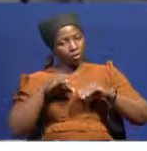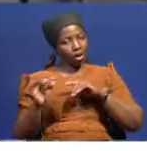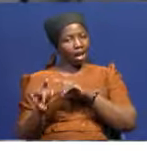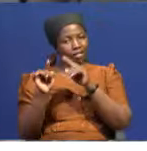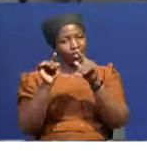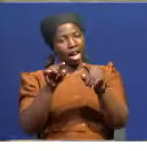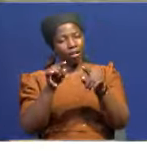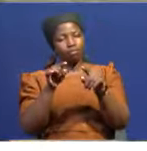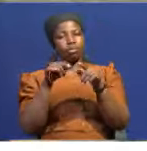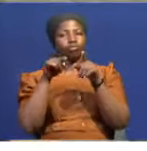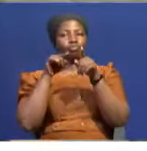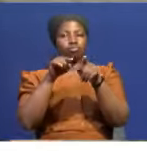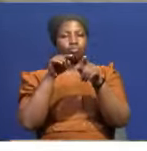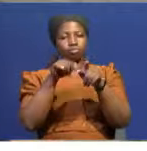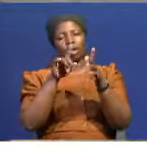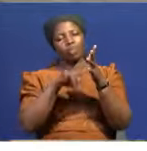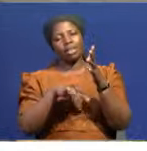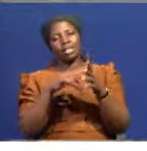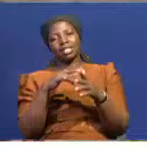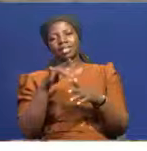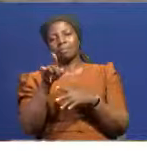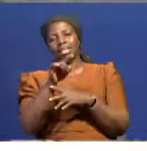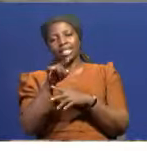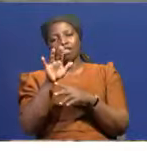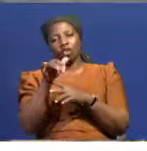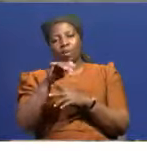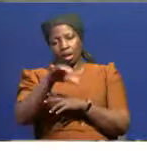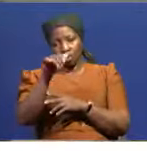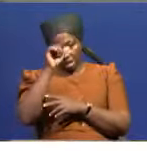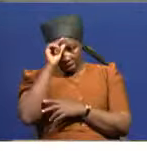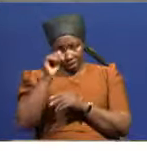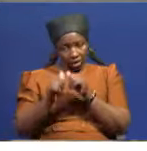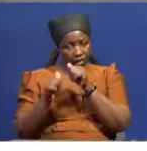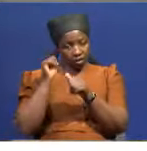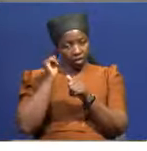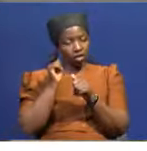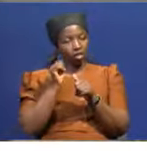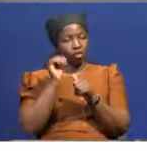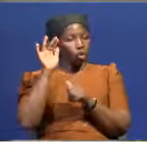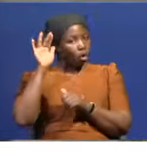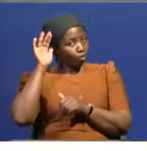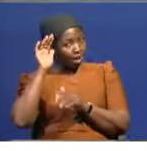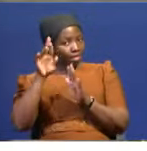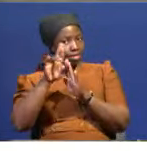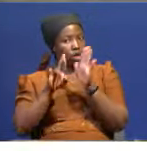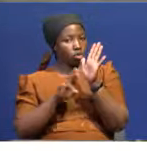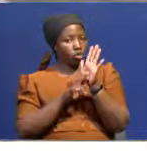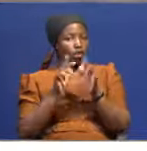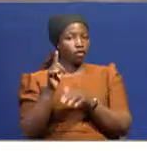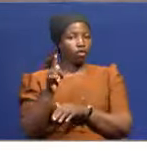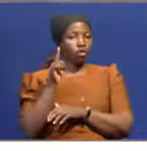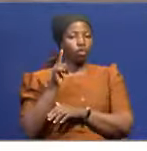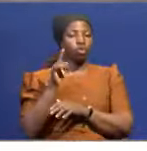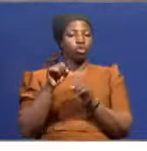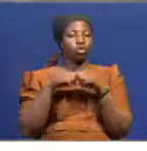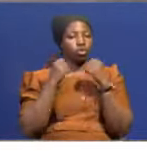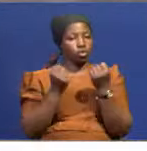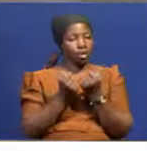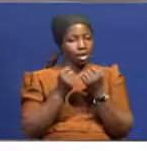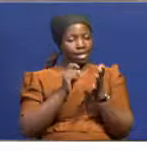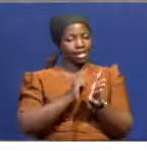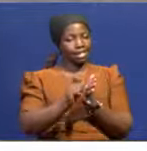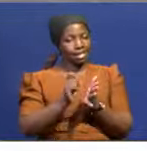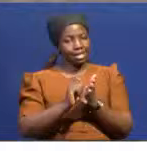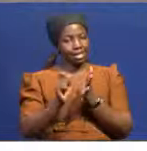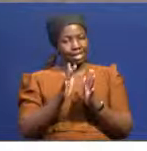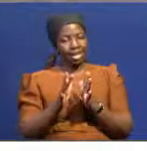be impunity by the county government for refusing to obey the rule of law. The society secretary, Richard Mosetti,